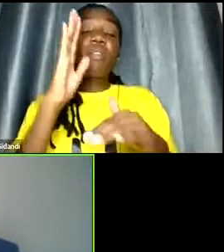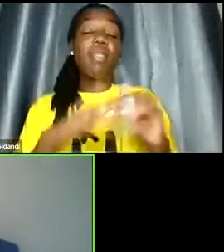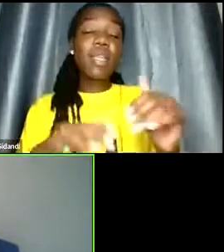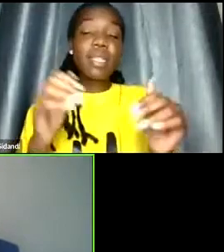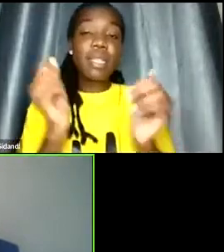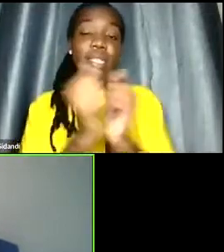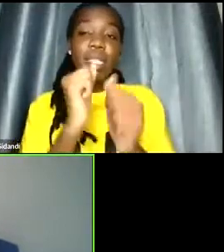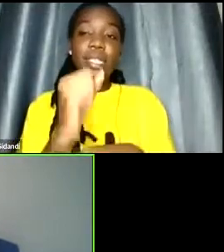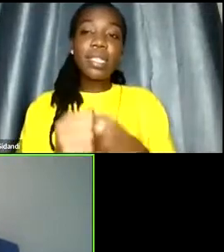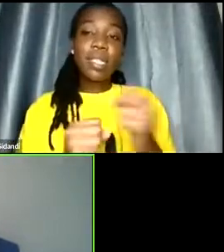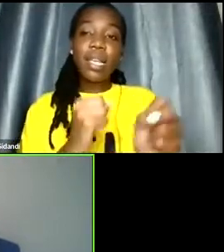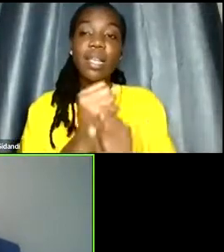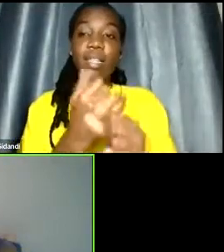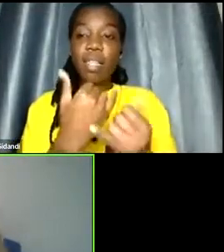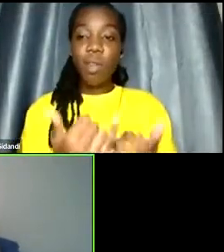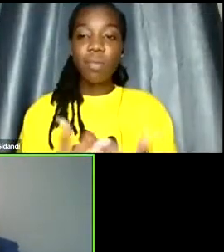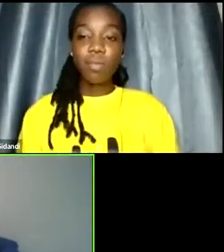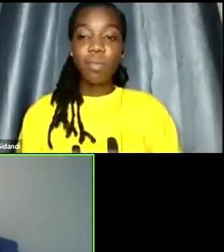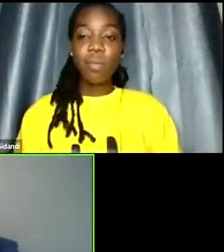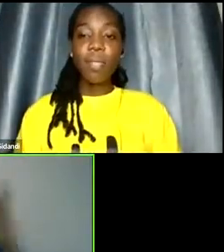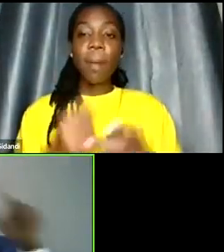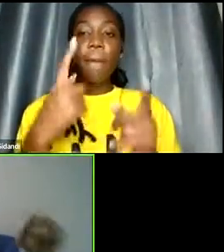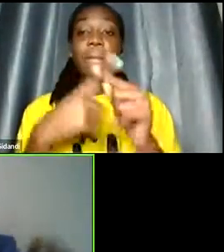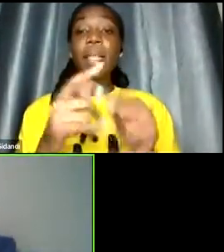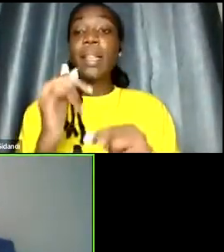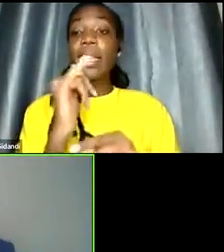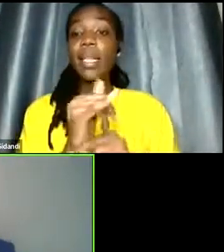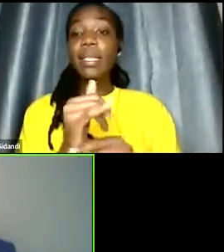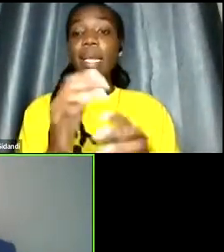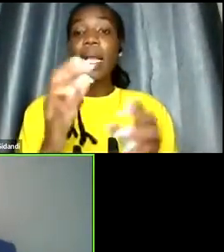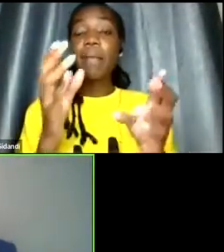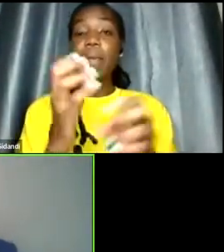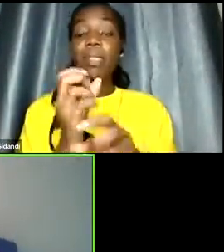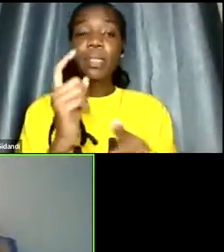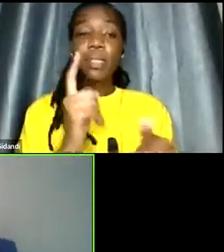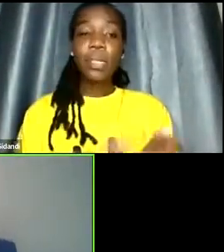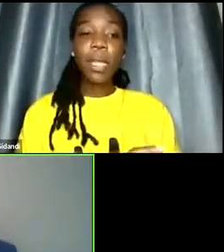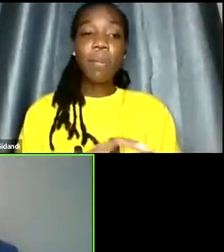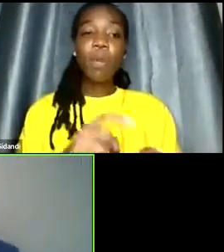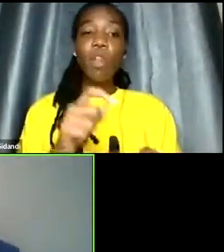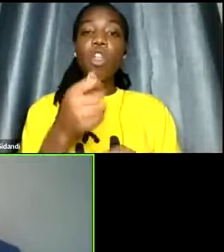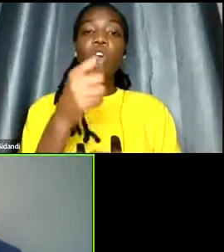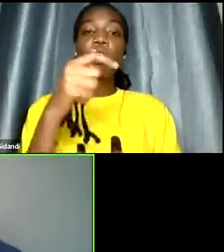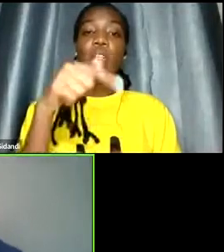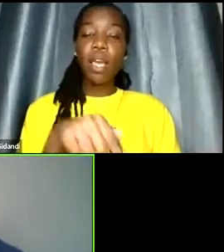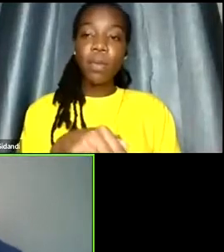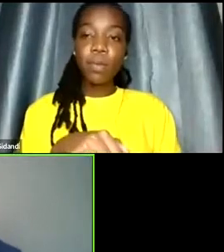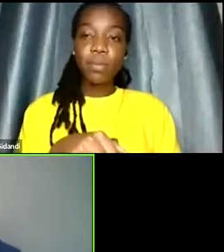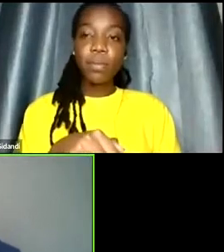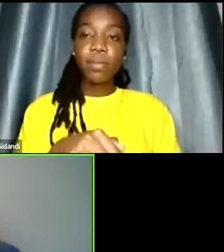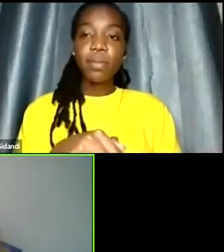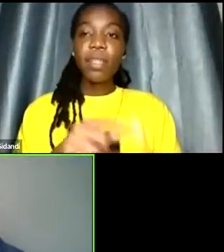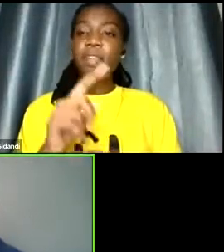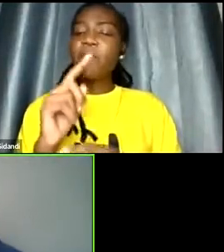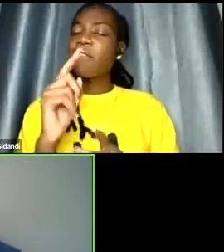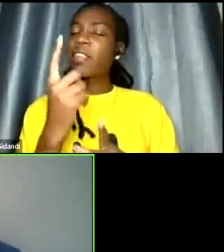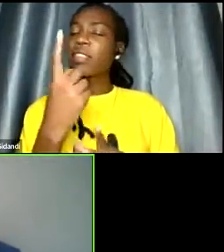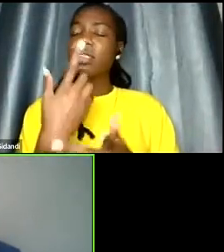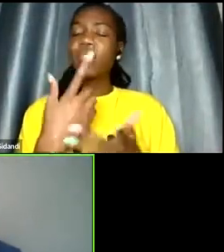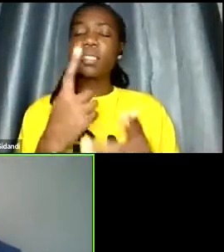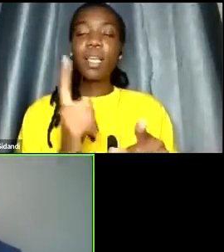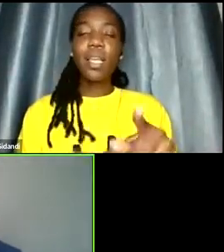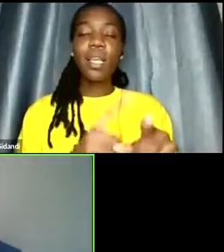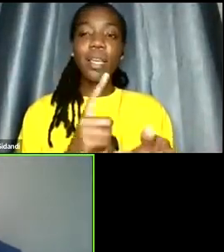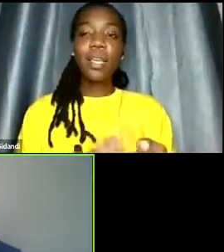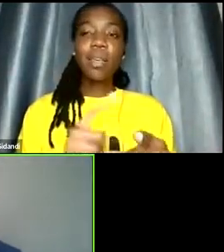been gone. But his company, during the lockdown, for the first time hit $1 trillion